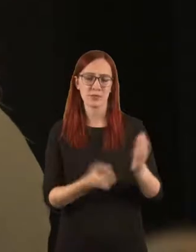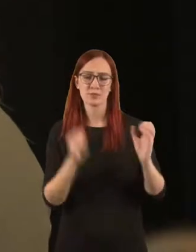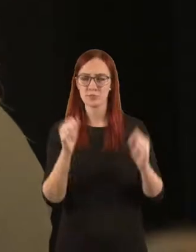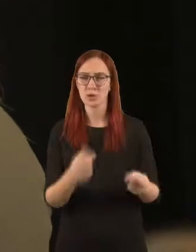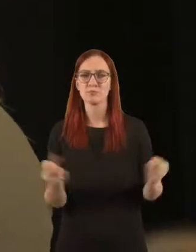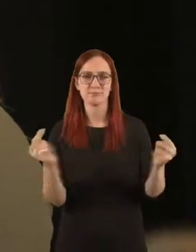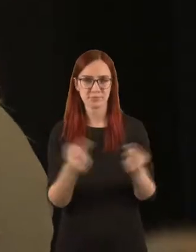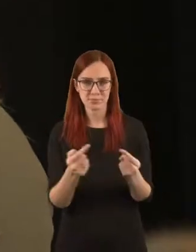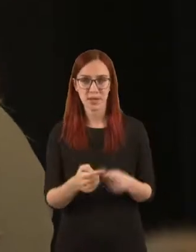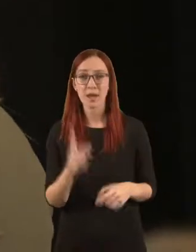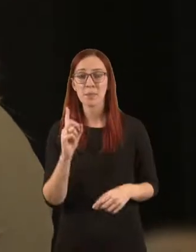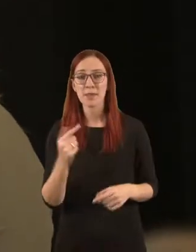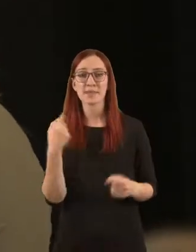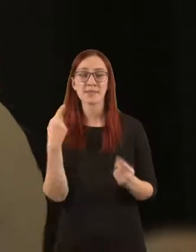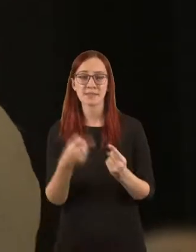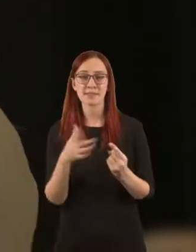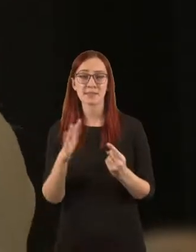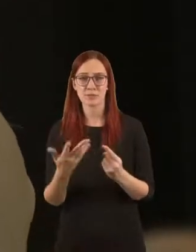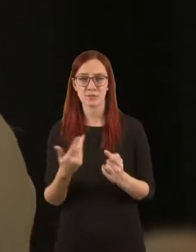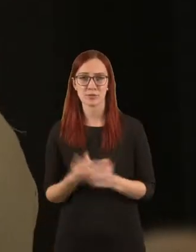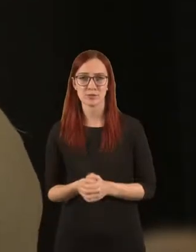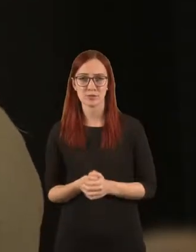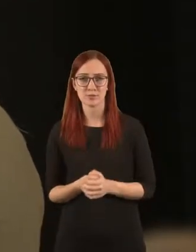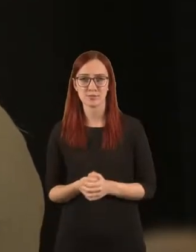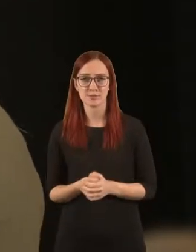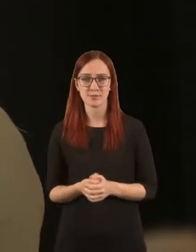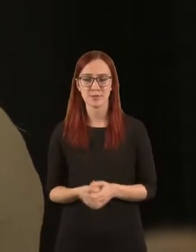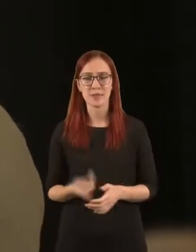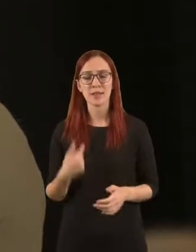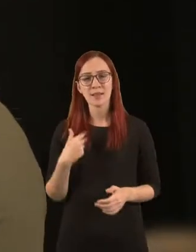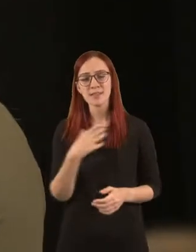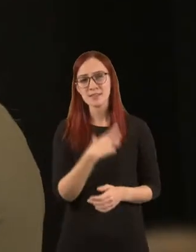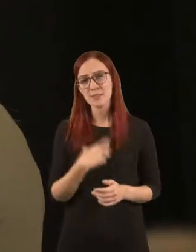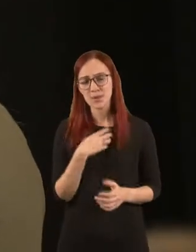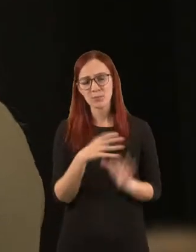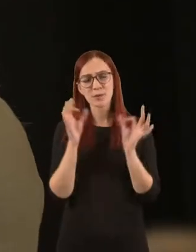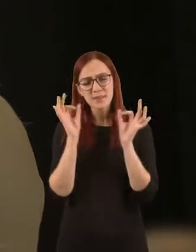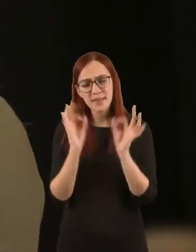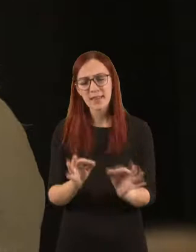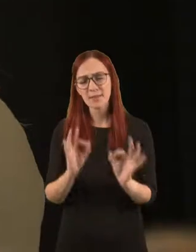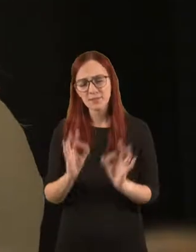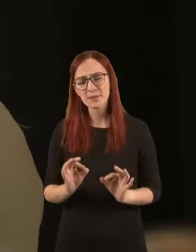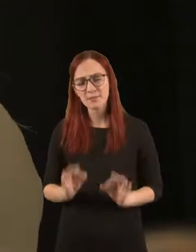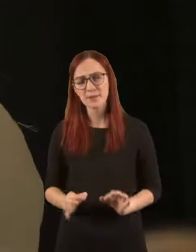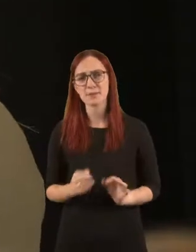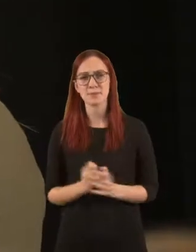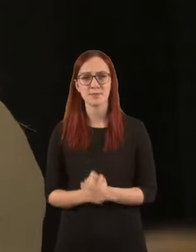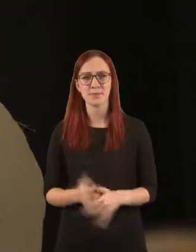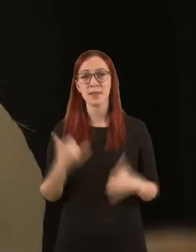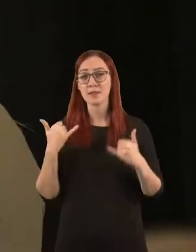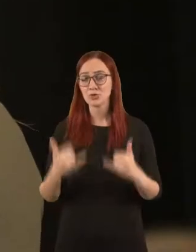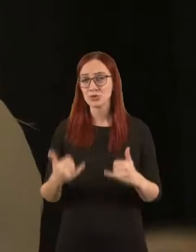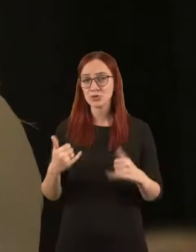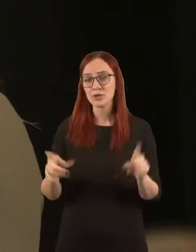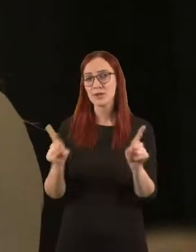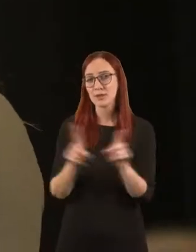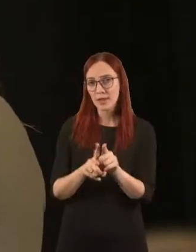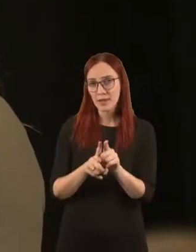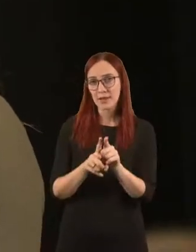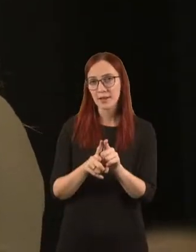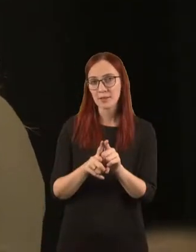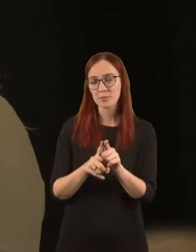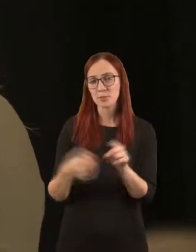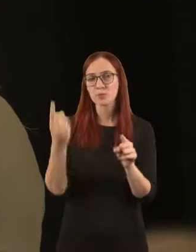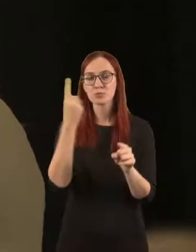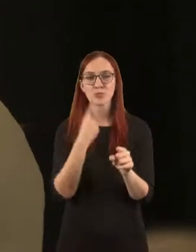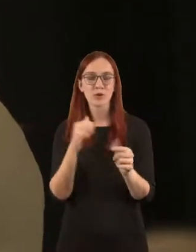support 100% all the recommendations, but I think that we need to emphasize or to put